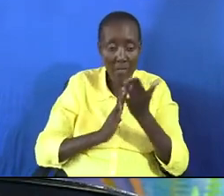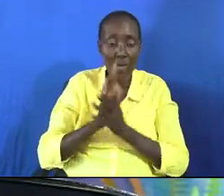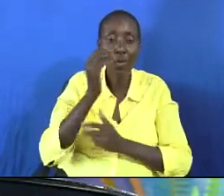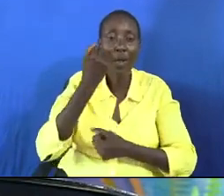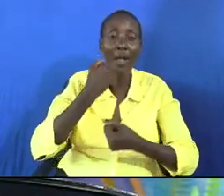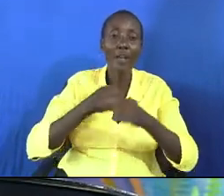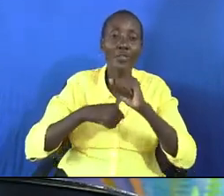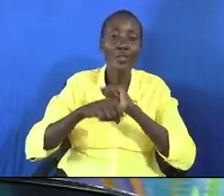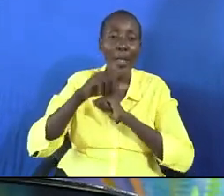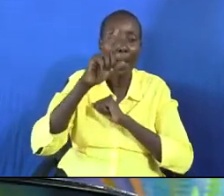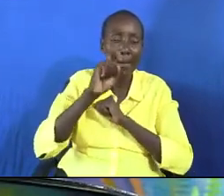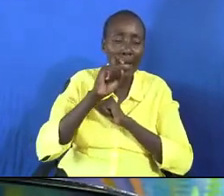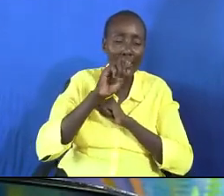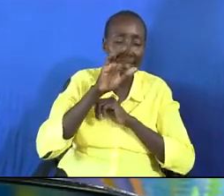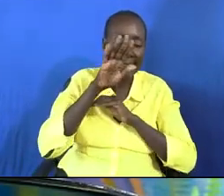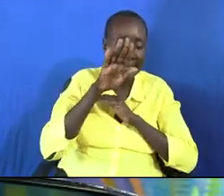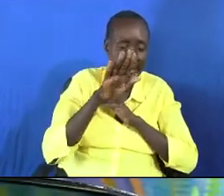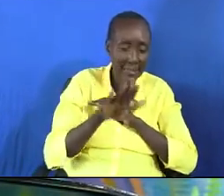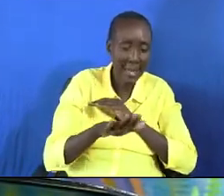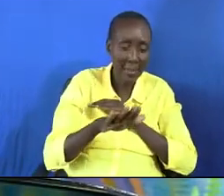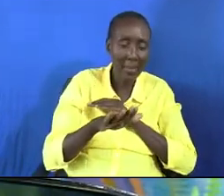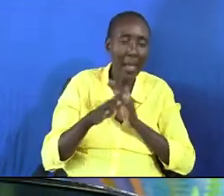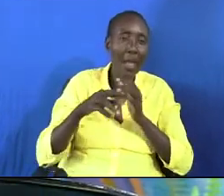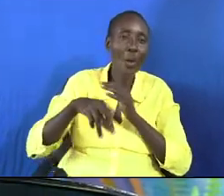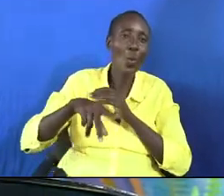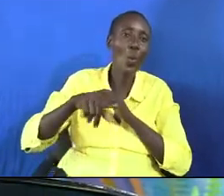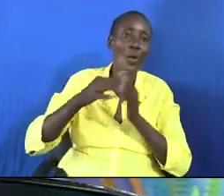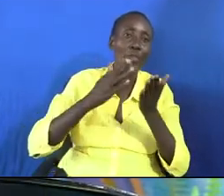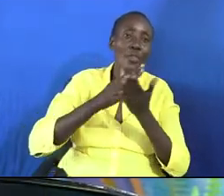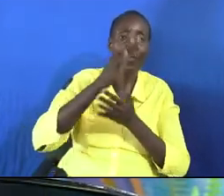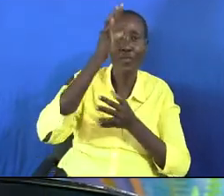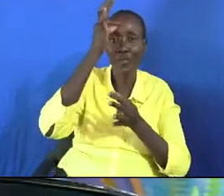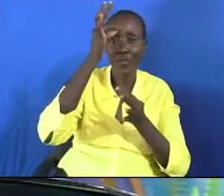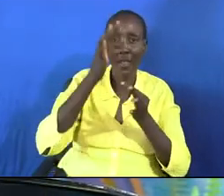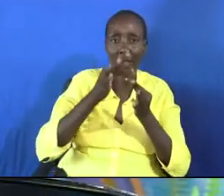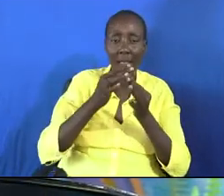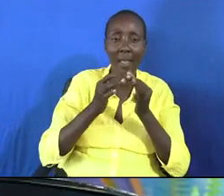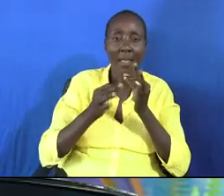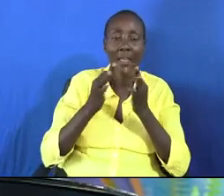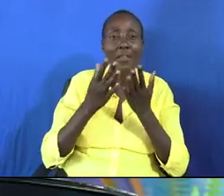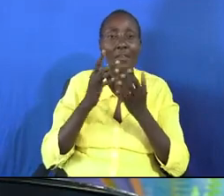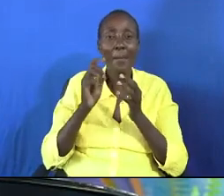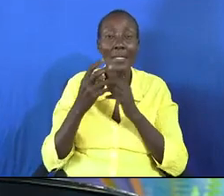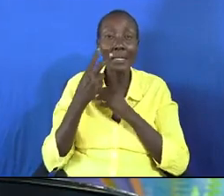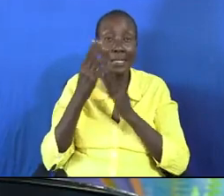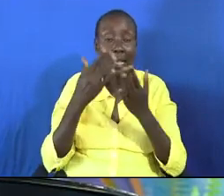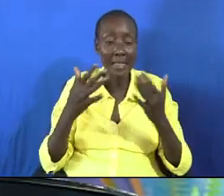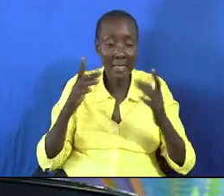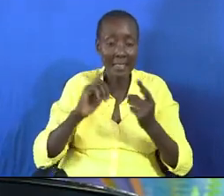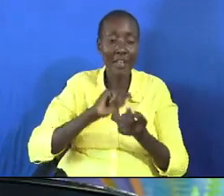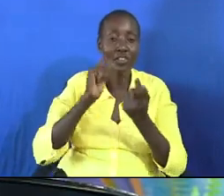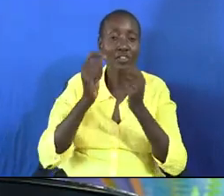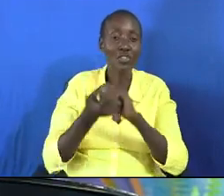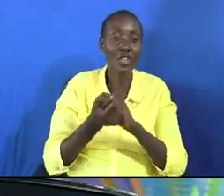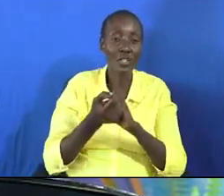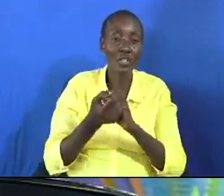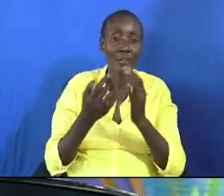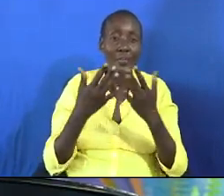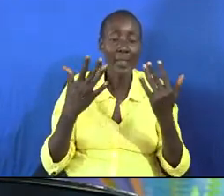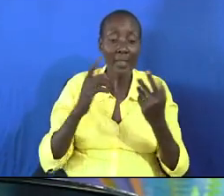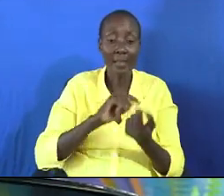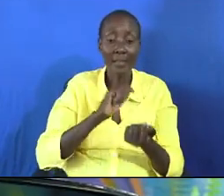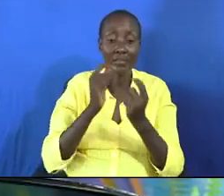You need to step and start walking in faith. If you have to see things happen,